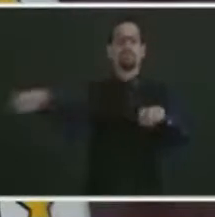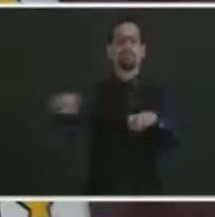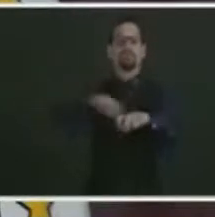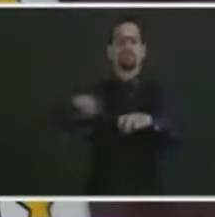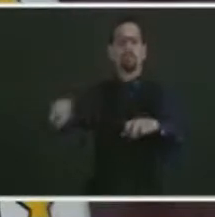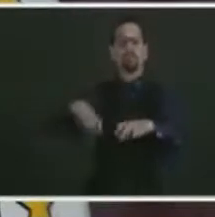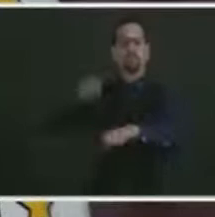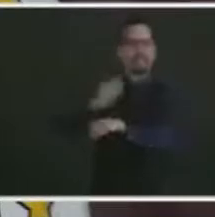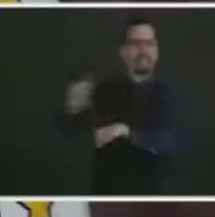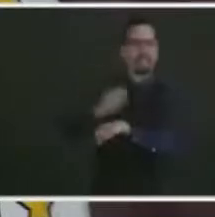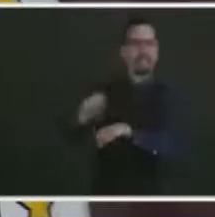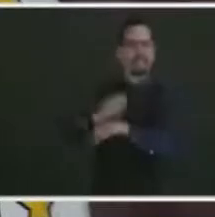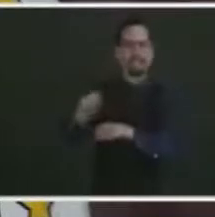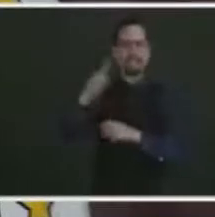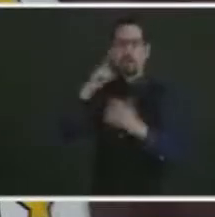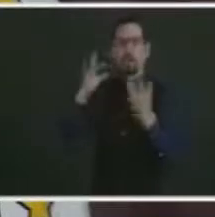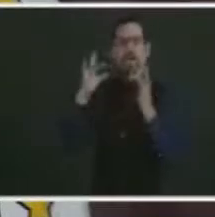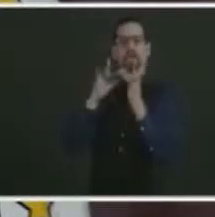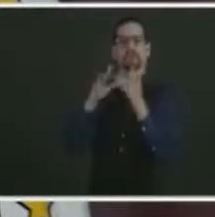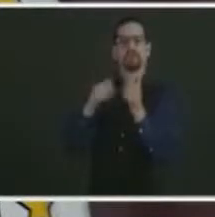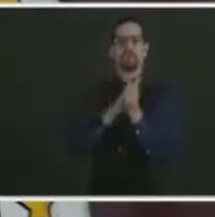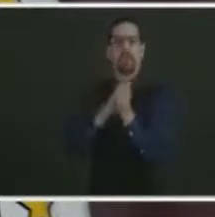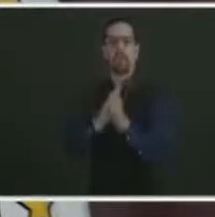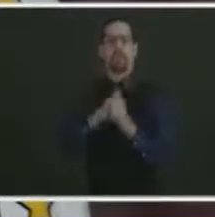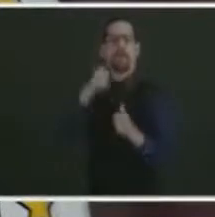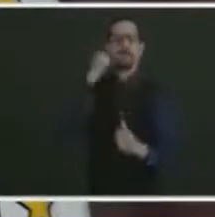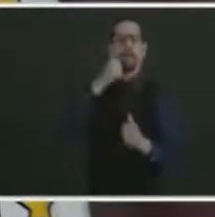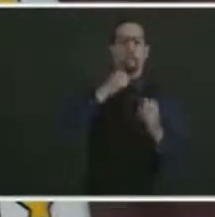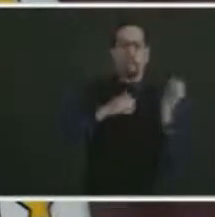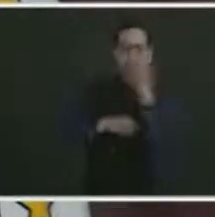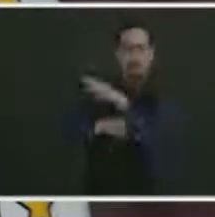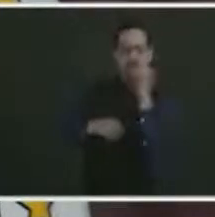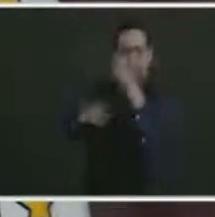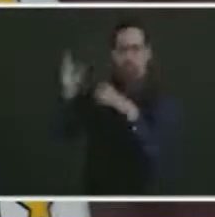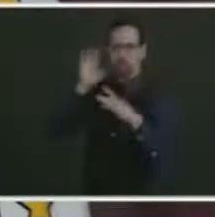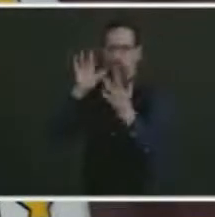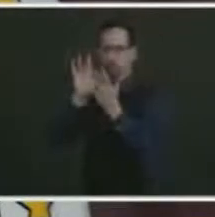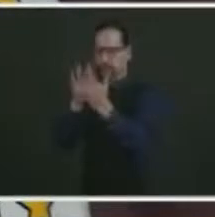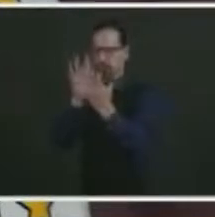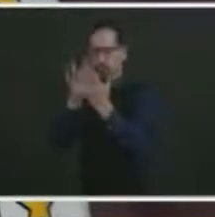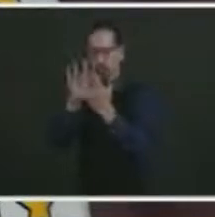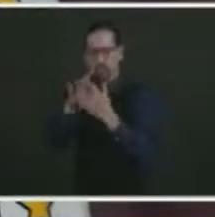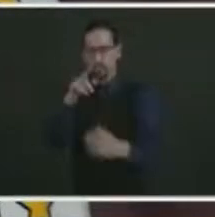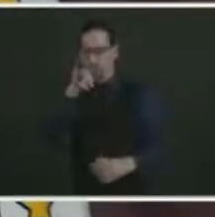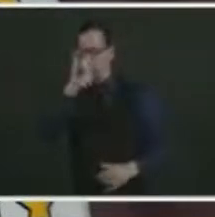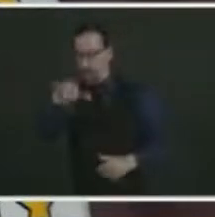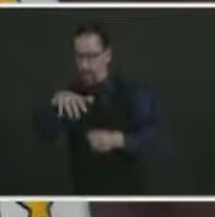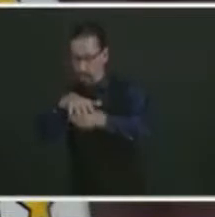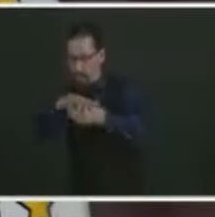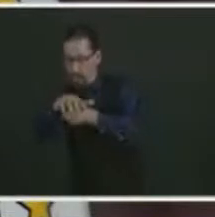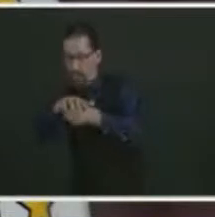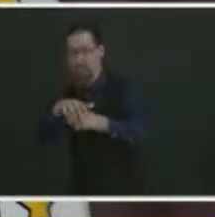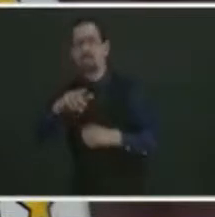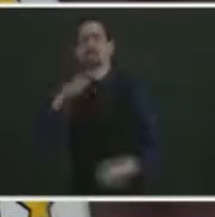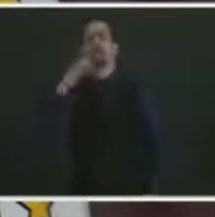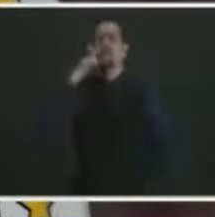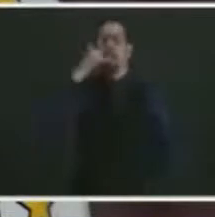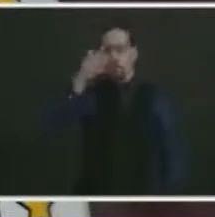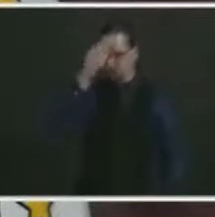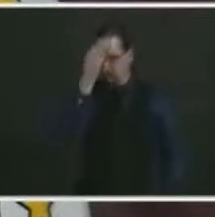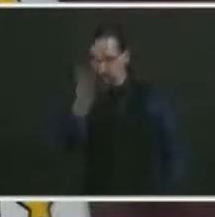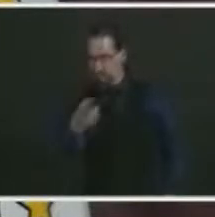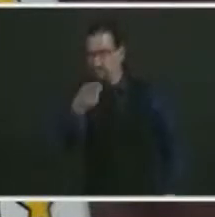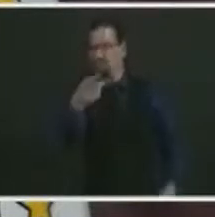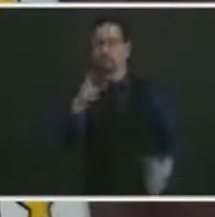calling contact tracing. They will ask you, okay, you were at your house yesterday, who were you in contact